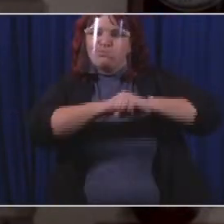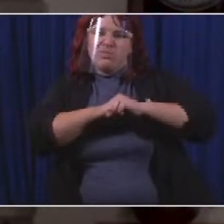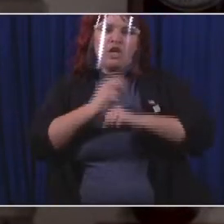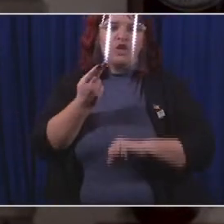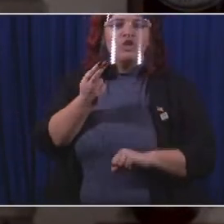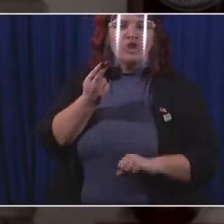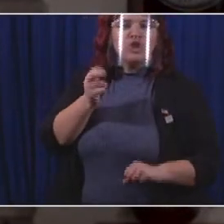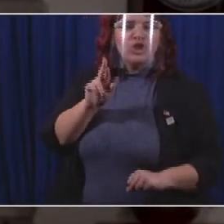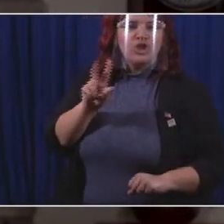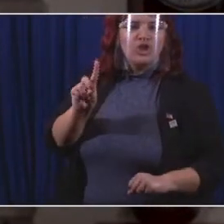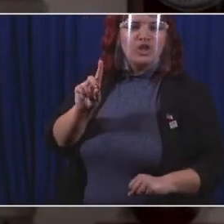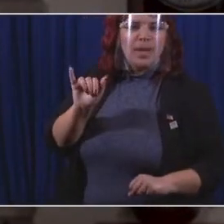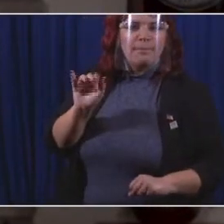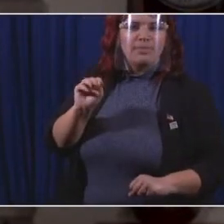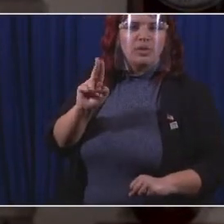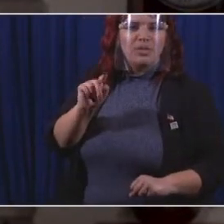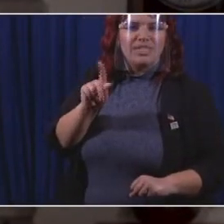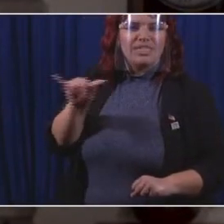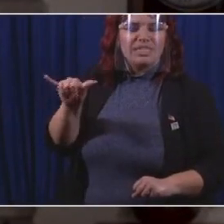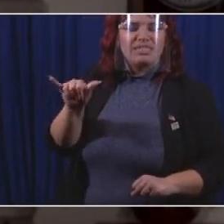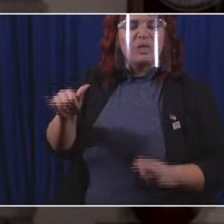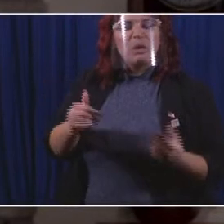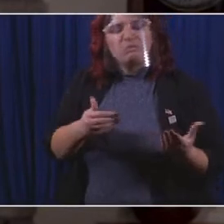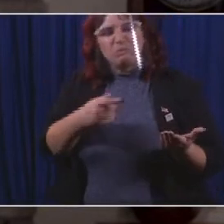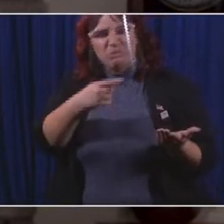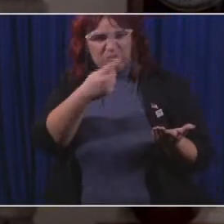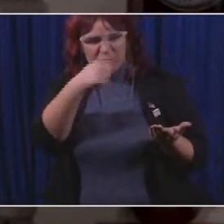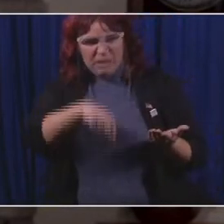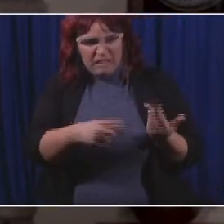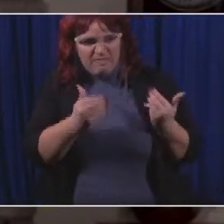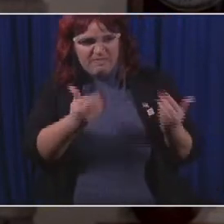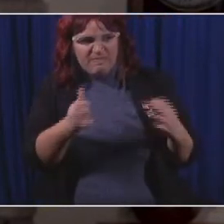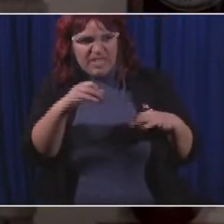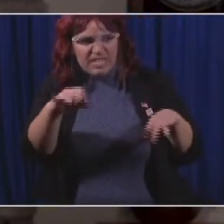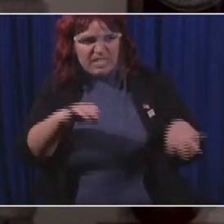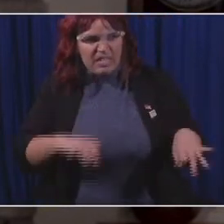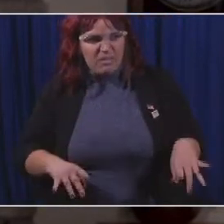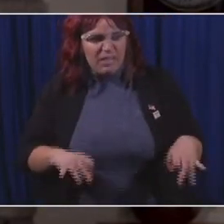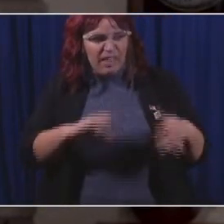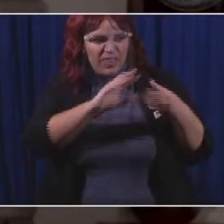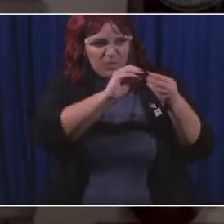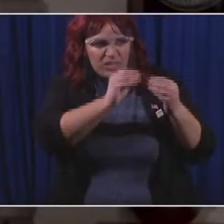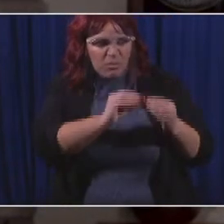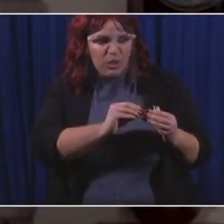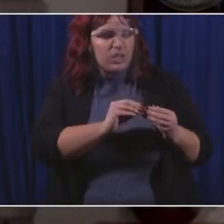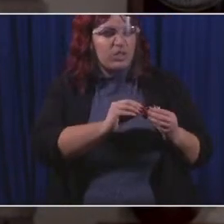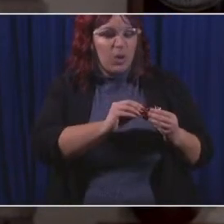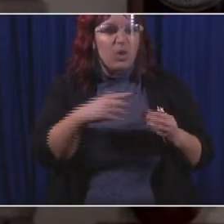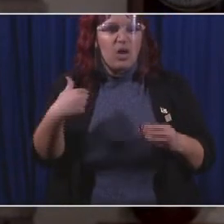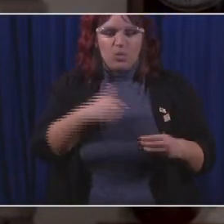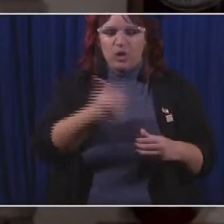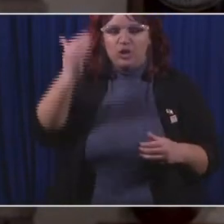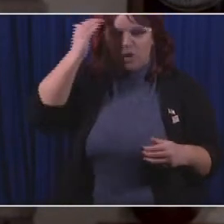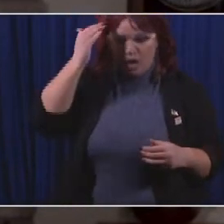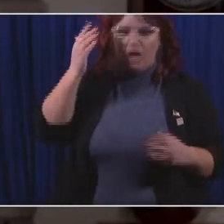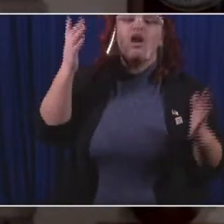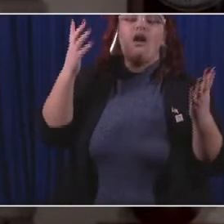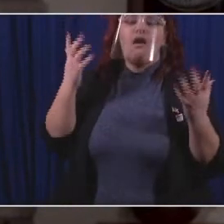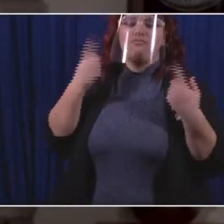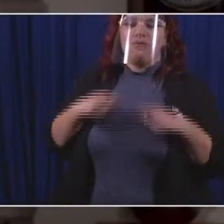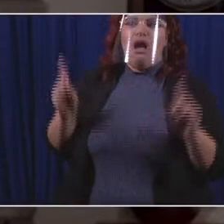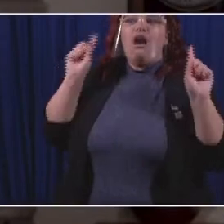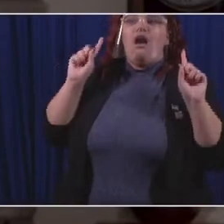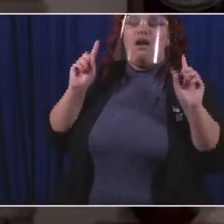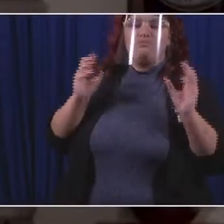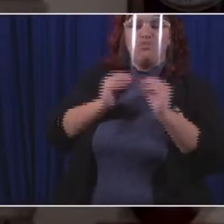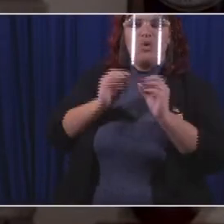numbers will be so that we can determine at some point when it's more safe in Ohio again? Yeah, I'd be happy to. So first of all, I think that